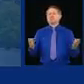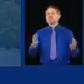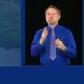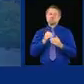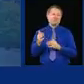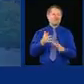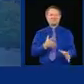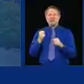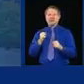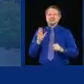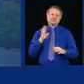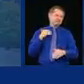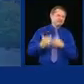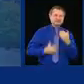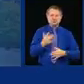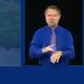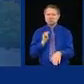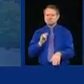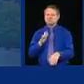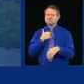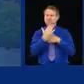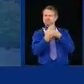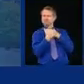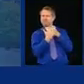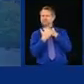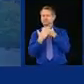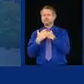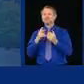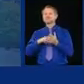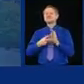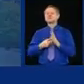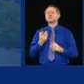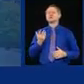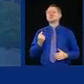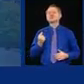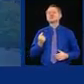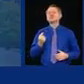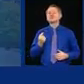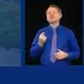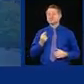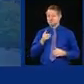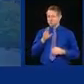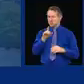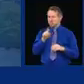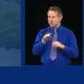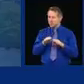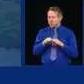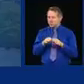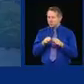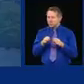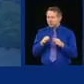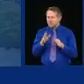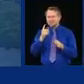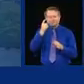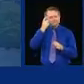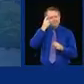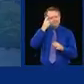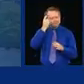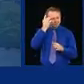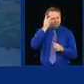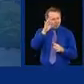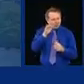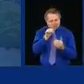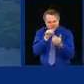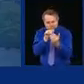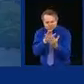soon is you have to reopen intelligently, and you have to reopen in a calibrated